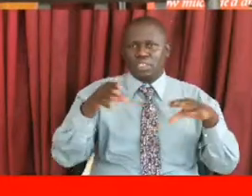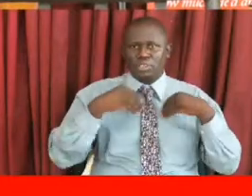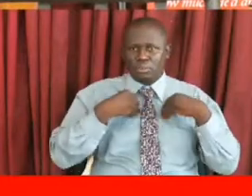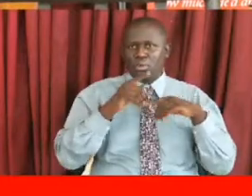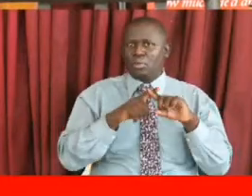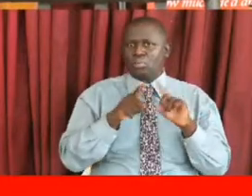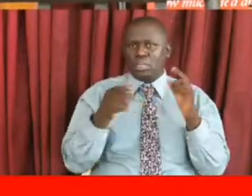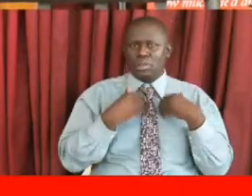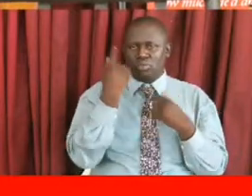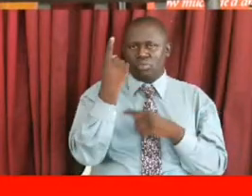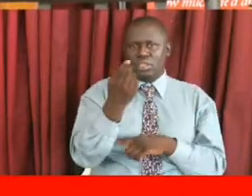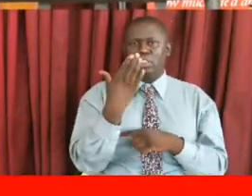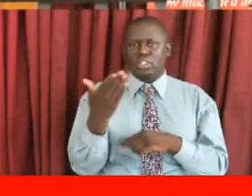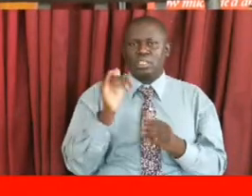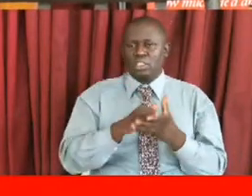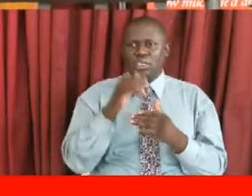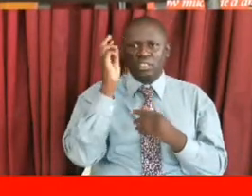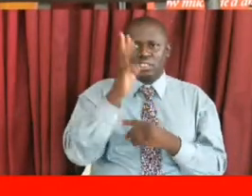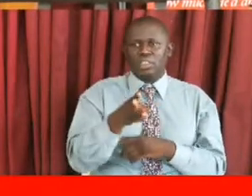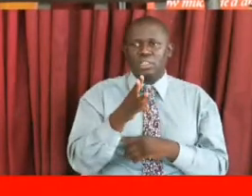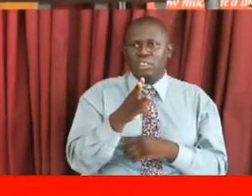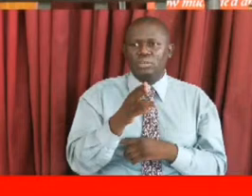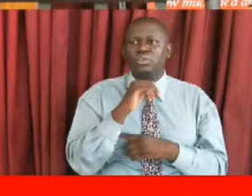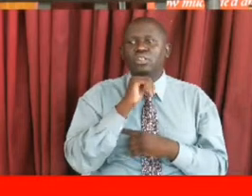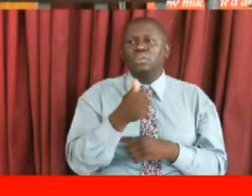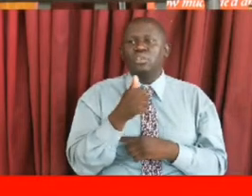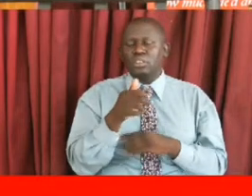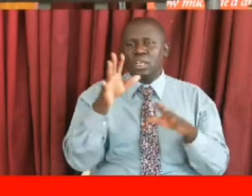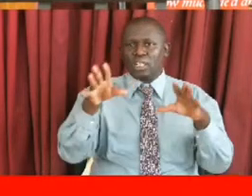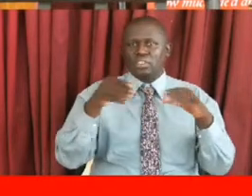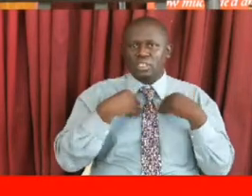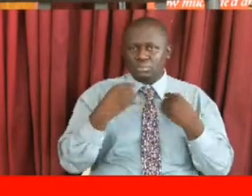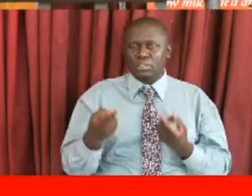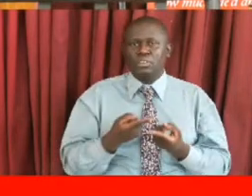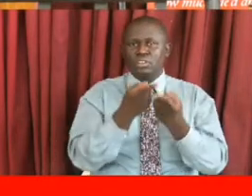one thing will not easily let